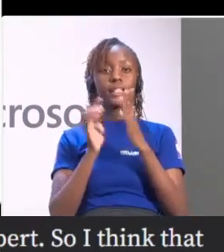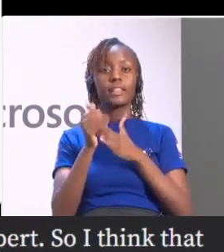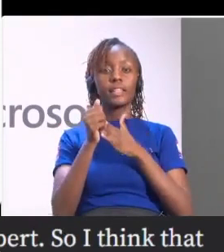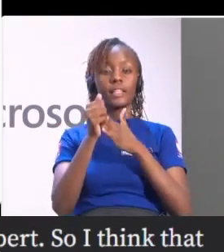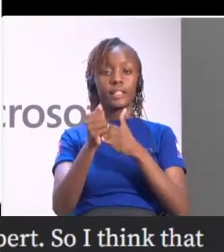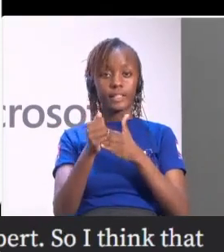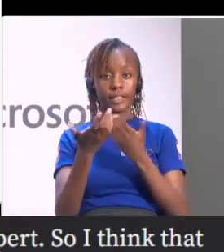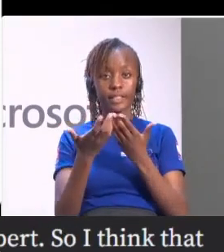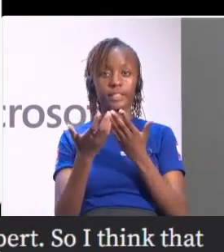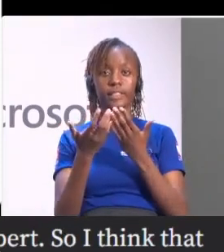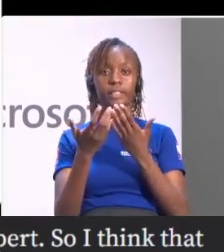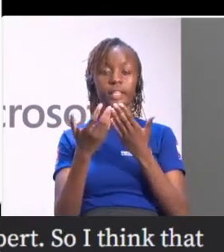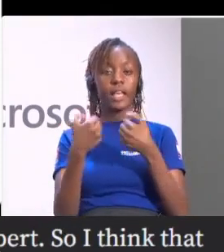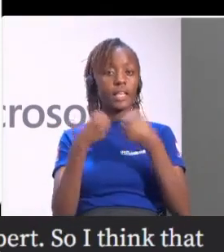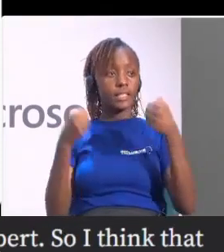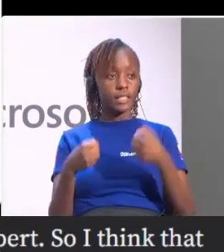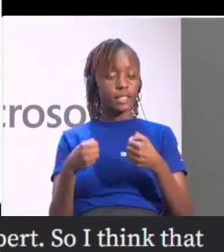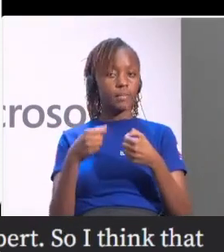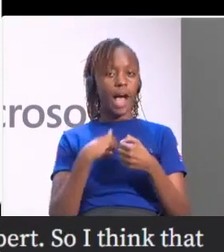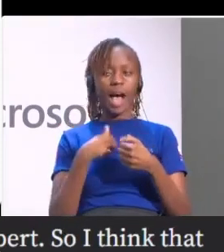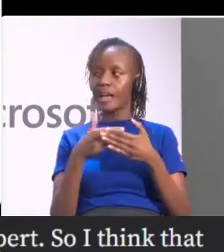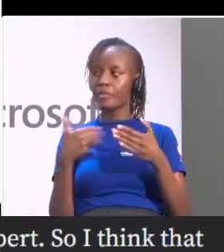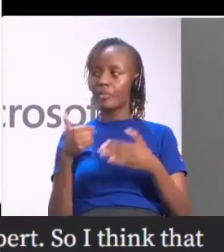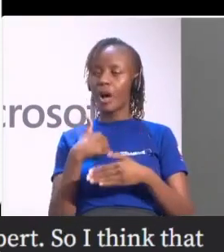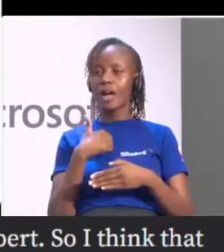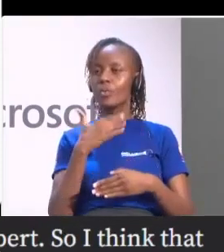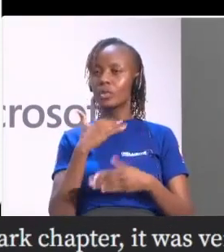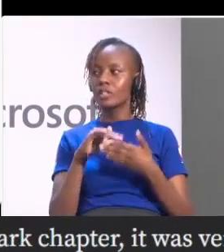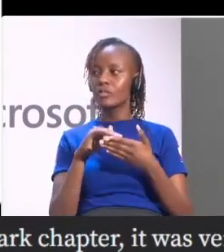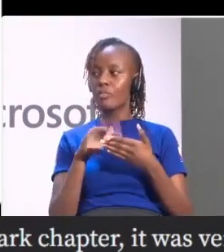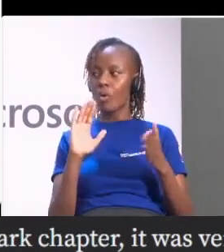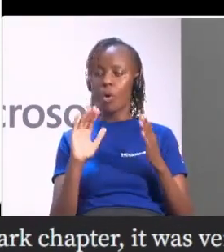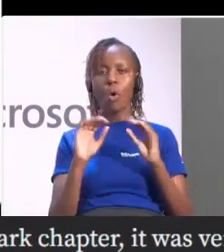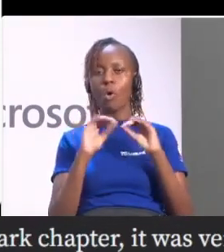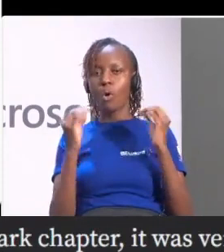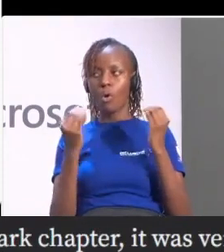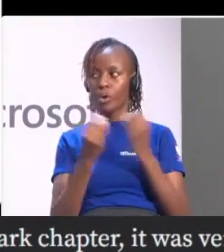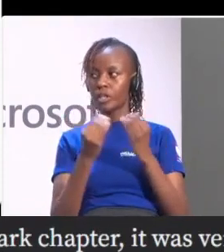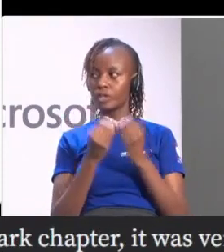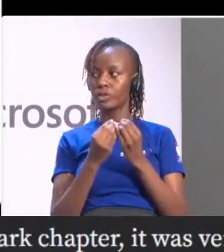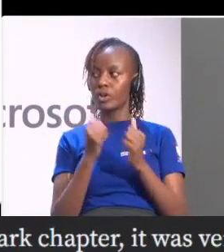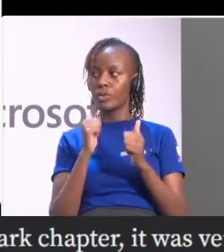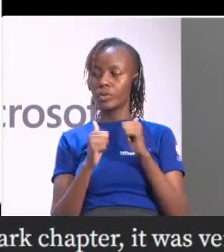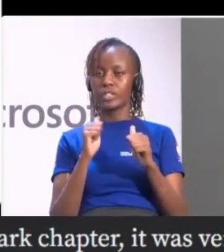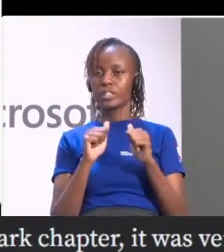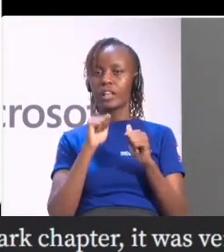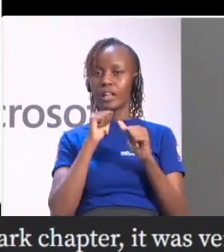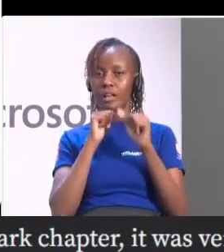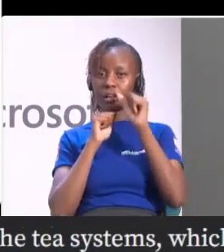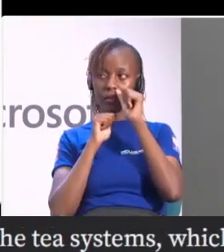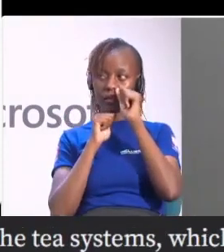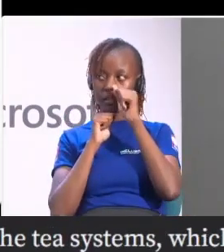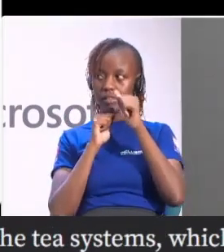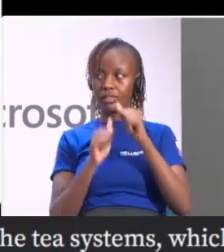is the organization that leads that, I really wanted more Klaus's organization, which is a nonprofit, to possibly lead it. And I was